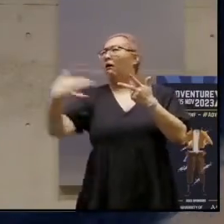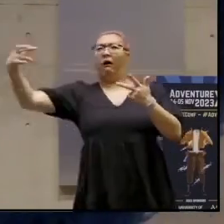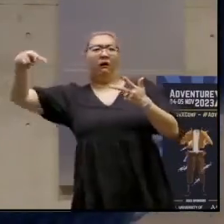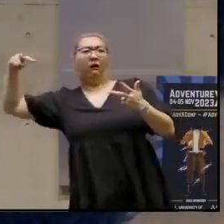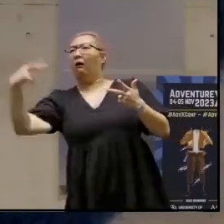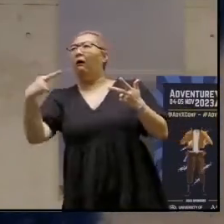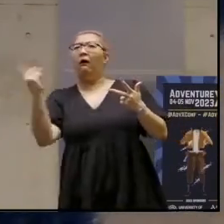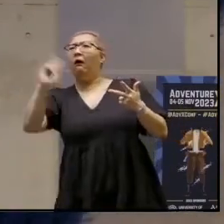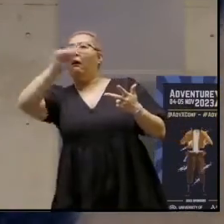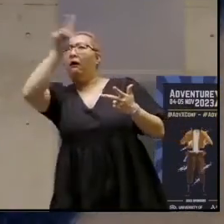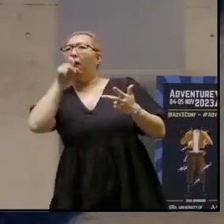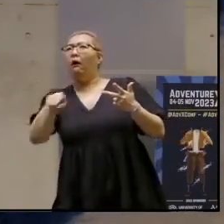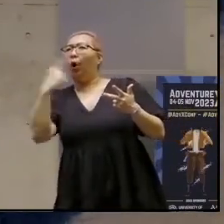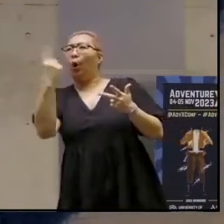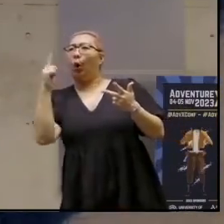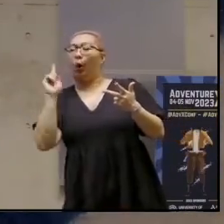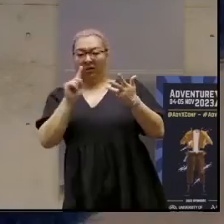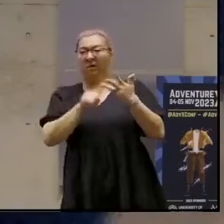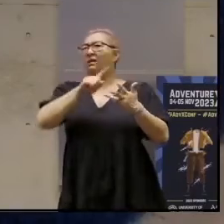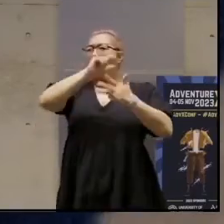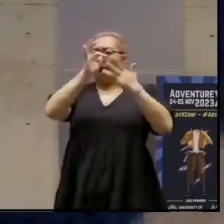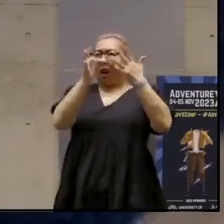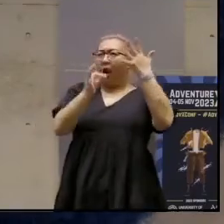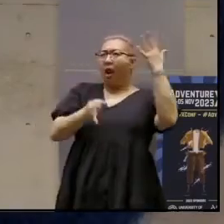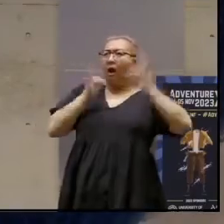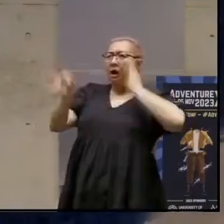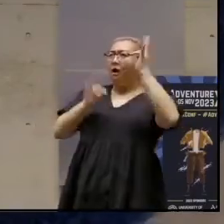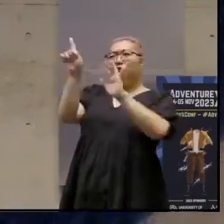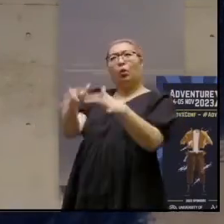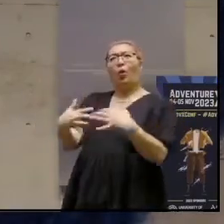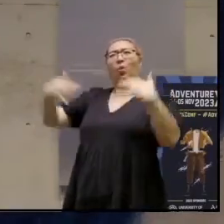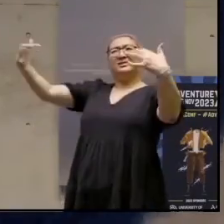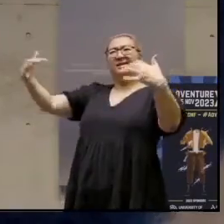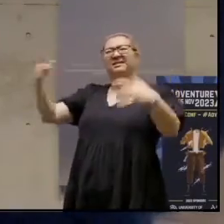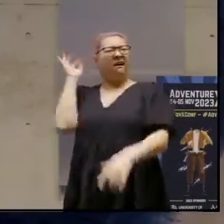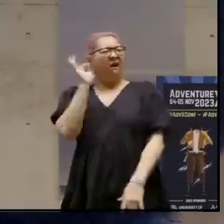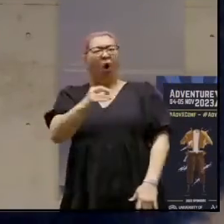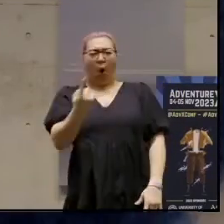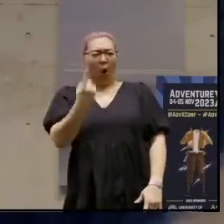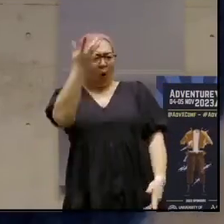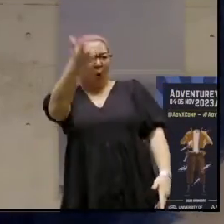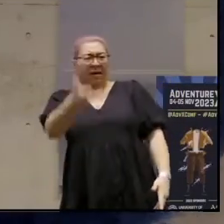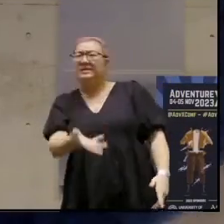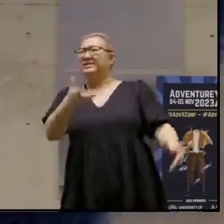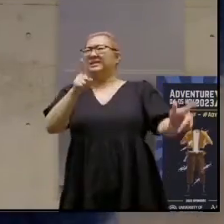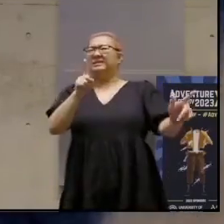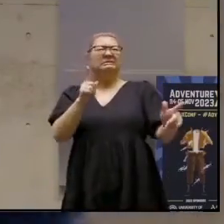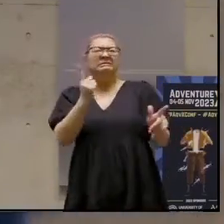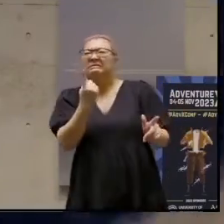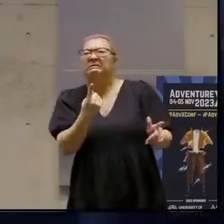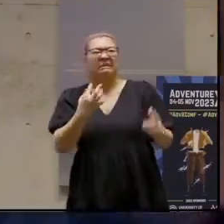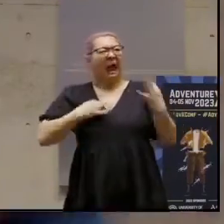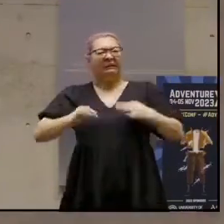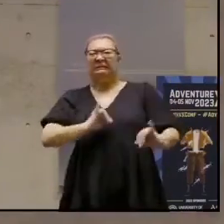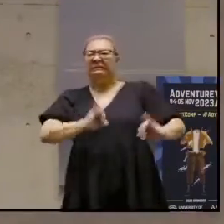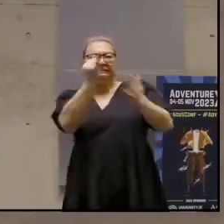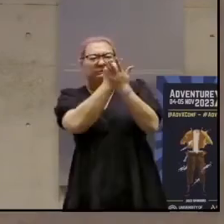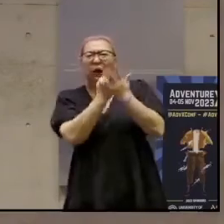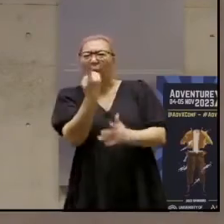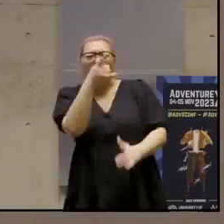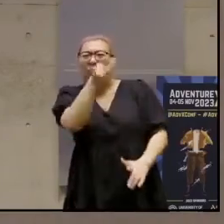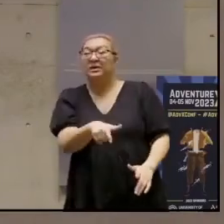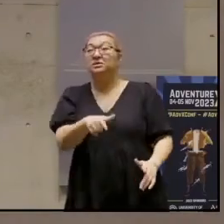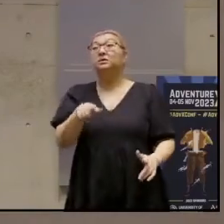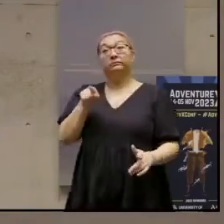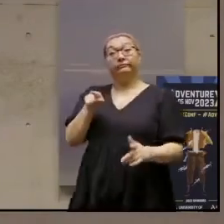Perkins guy, by the way? And because he also has enough fucking charisma and is a badass actor, that